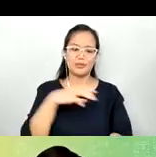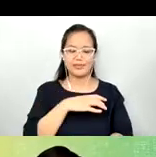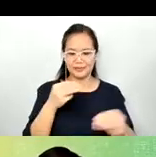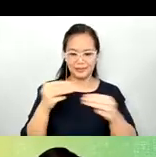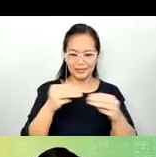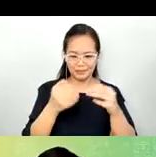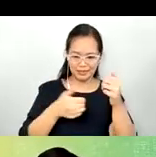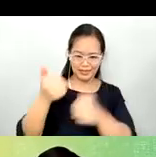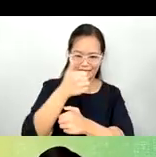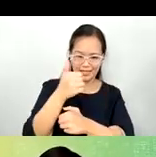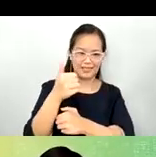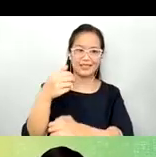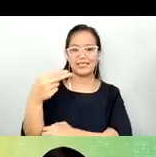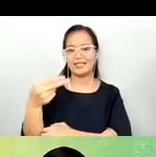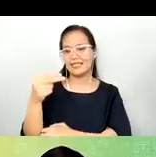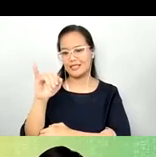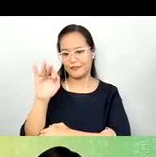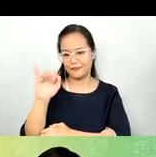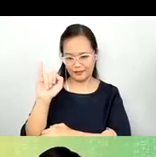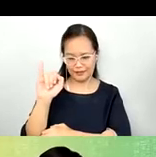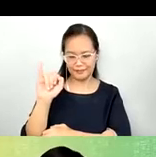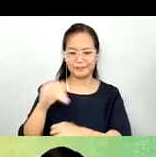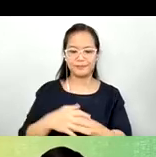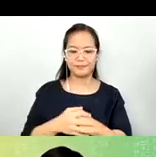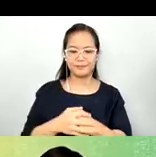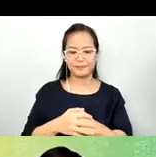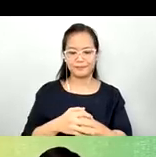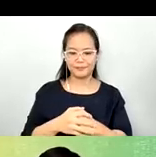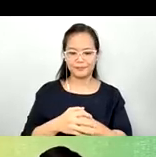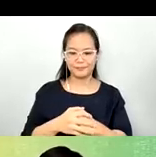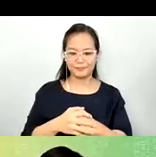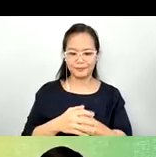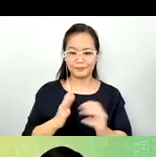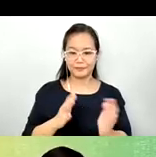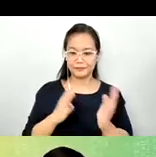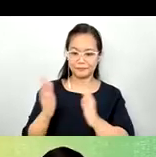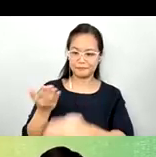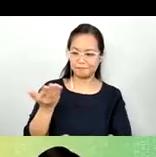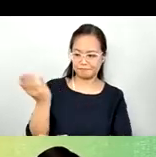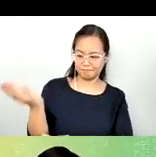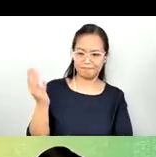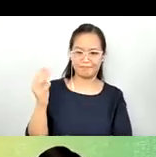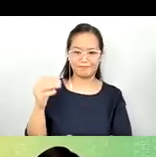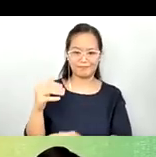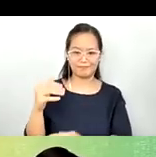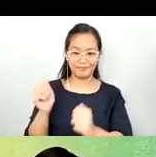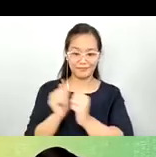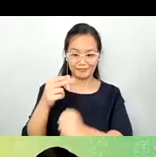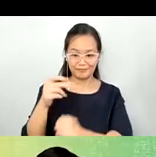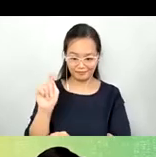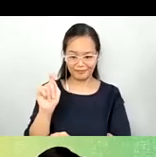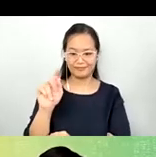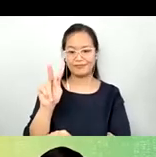Benilde's Hub of Innovation for Inclusion, or HIFI, and my co-host for this afternoon. I am Katie